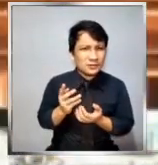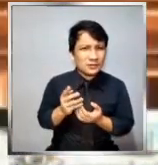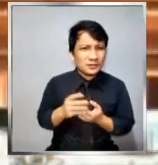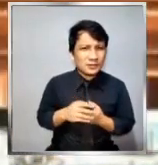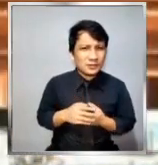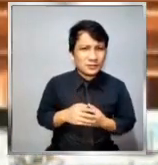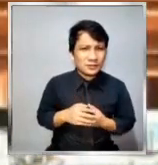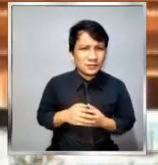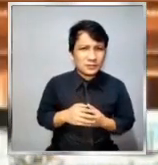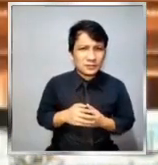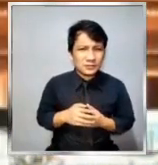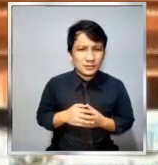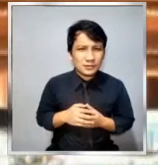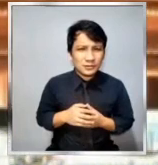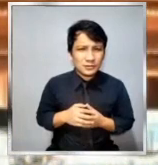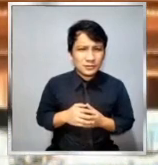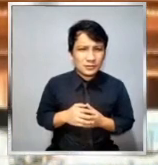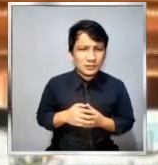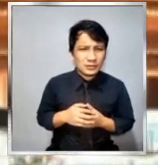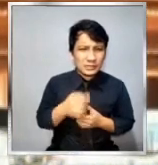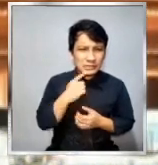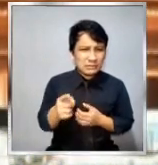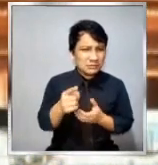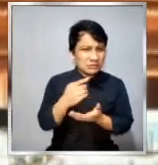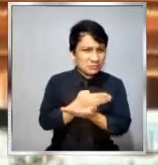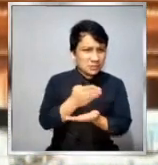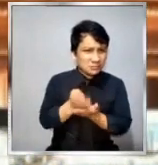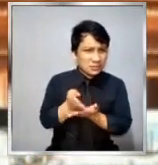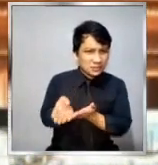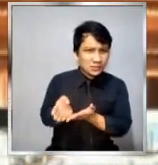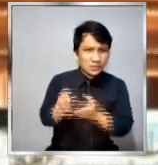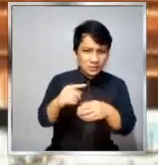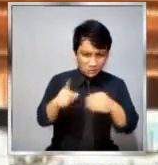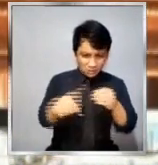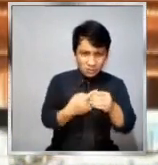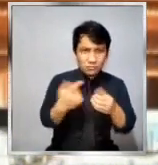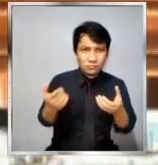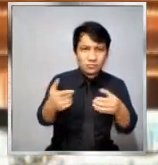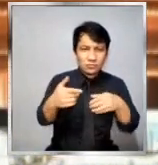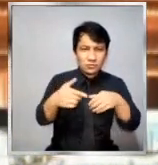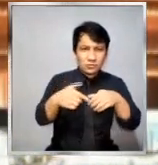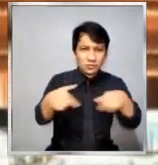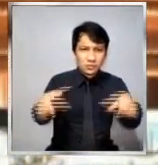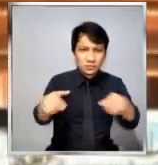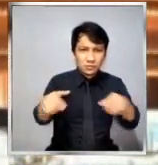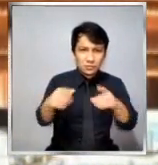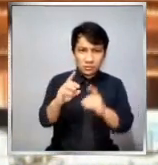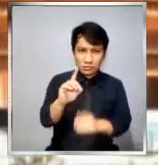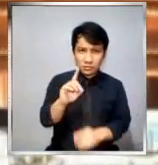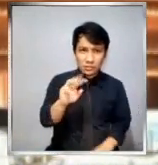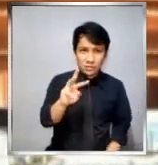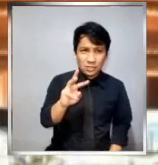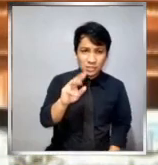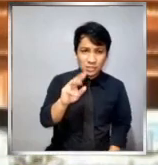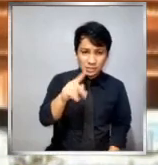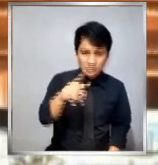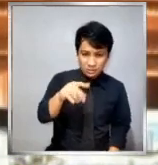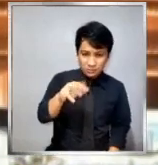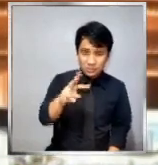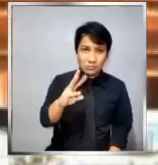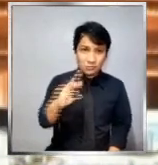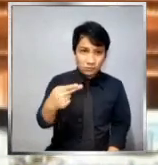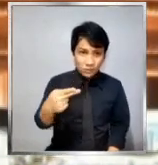Projects ng irrigation, Department of Public Works, and